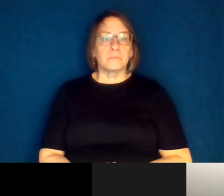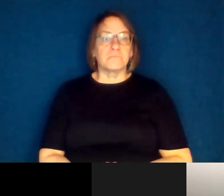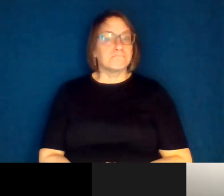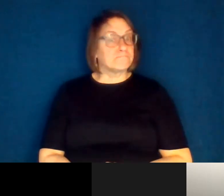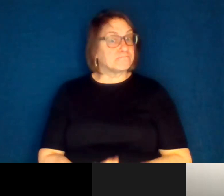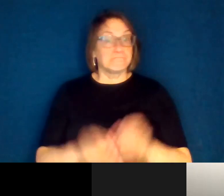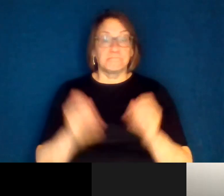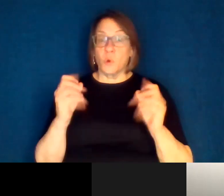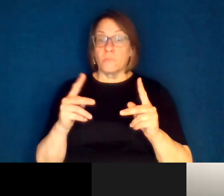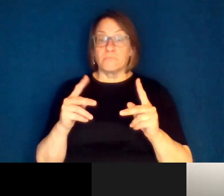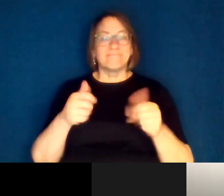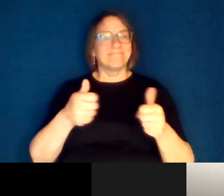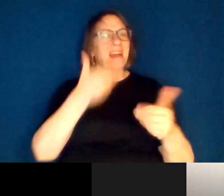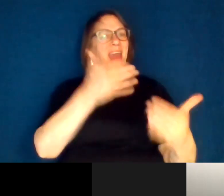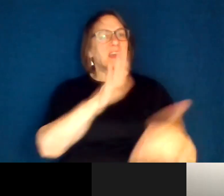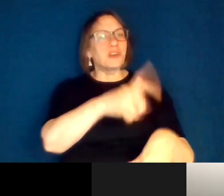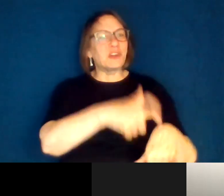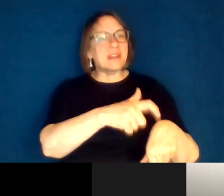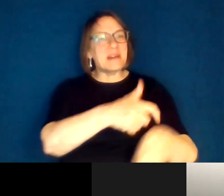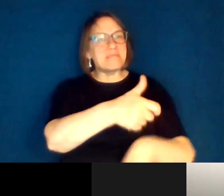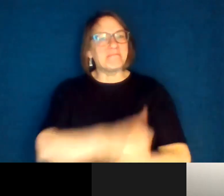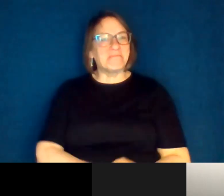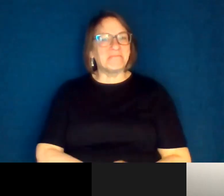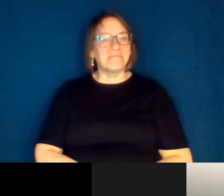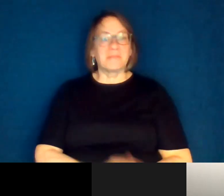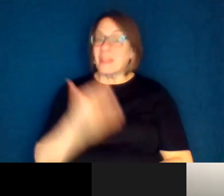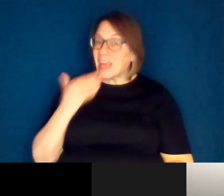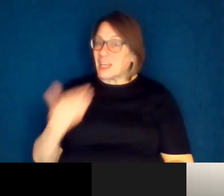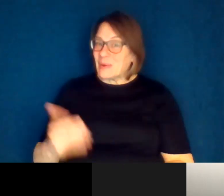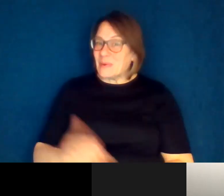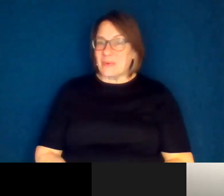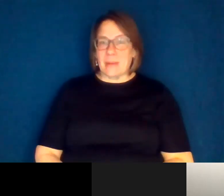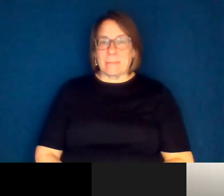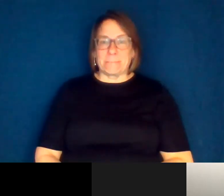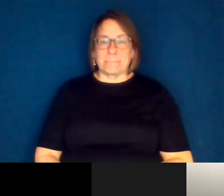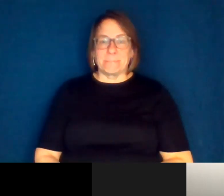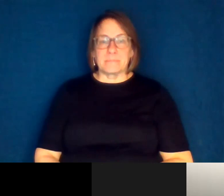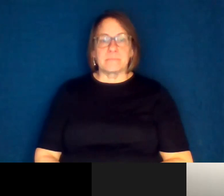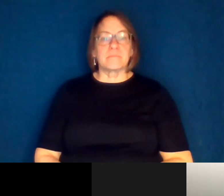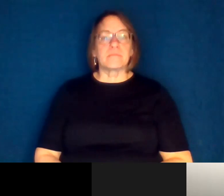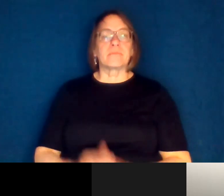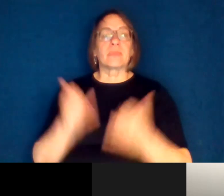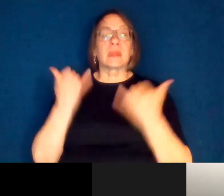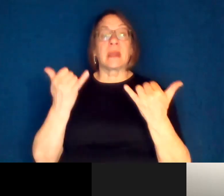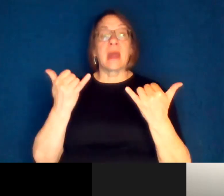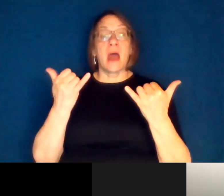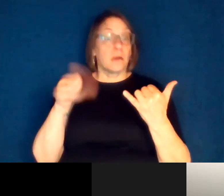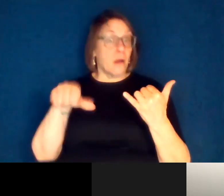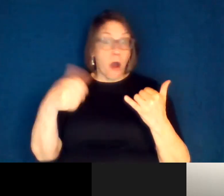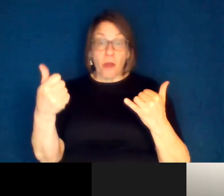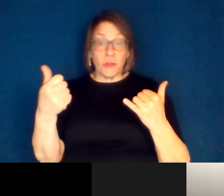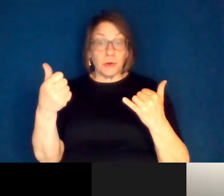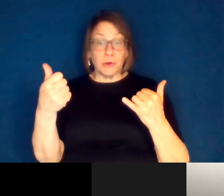All right. Well, thank you for your time. You're welcome. Thank you. And then, does anybody else have